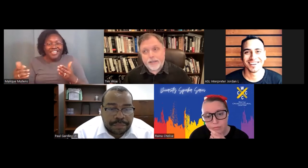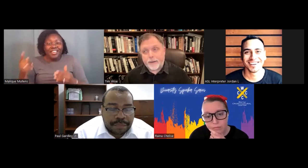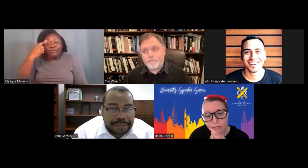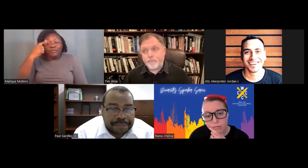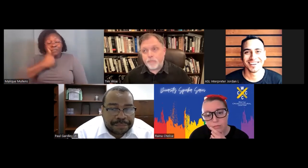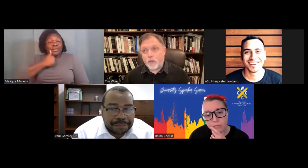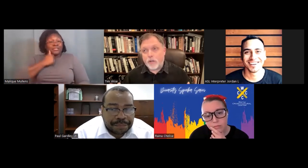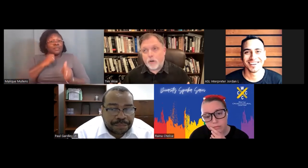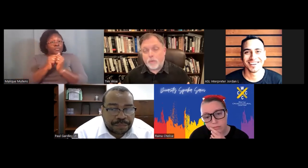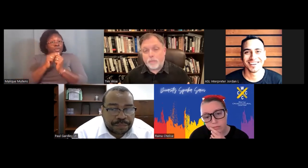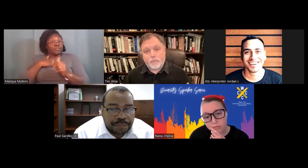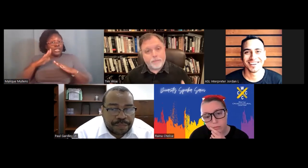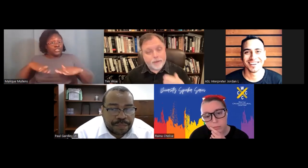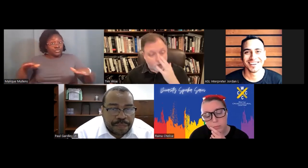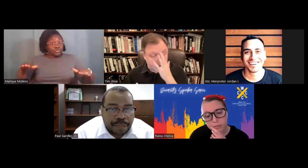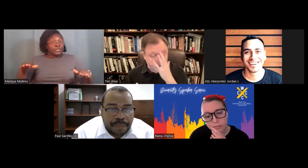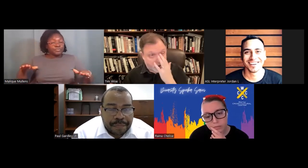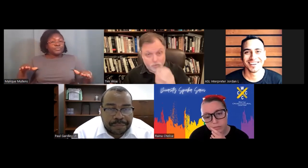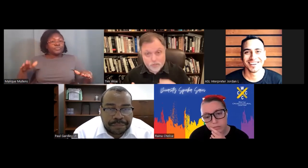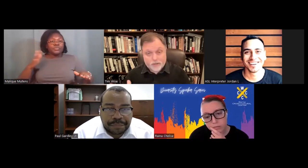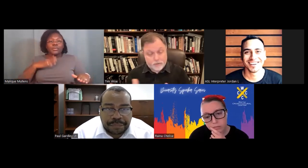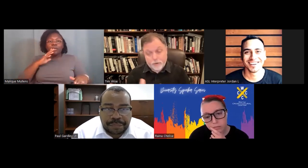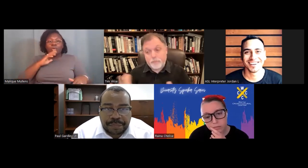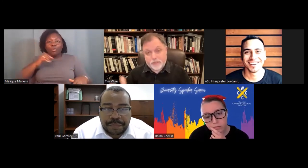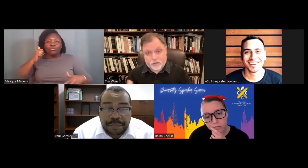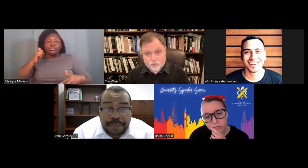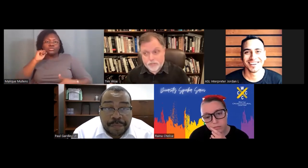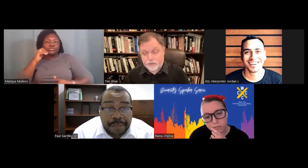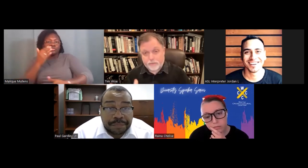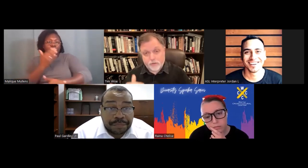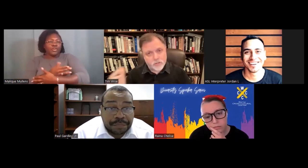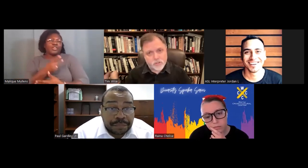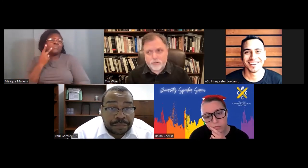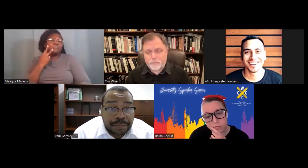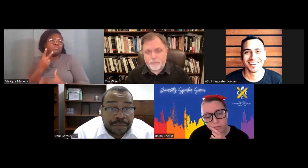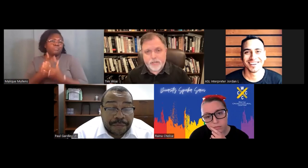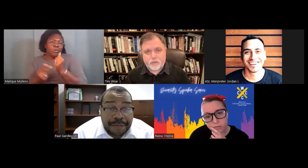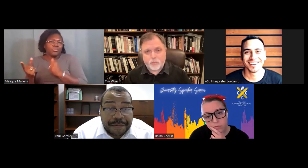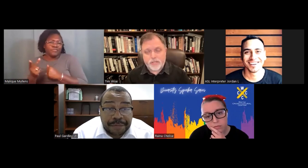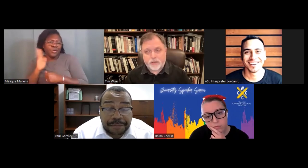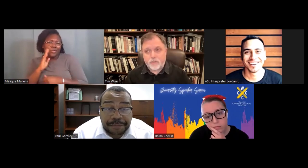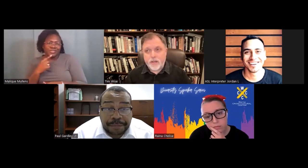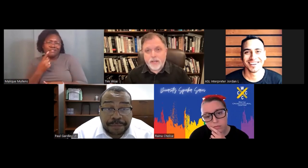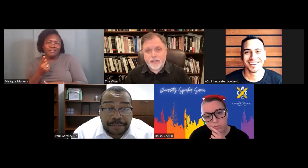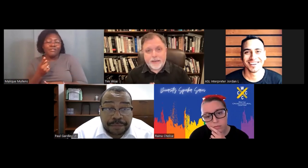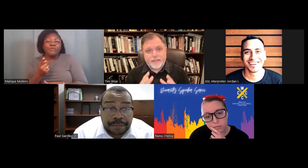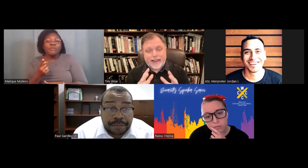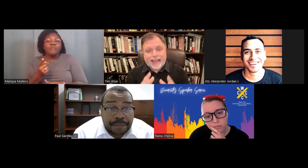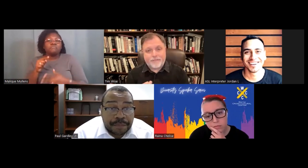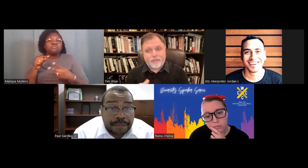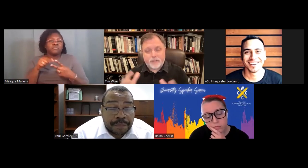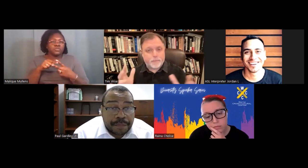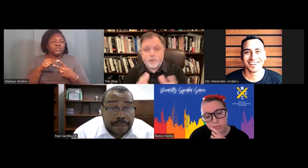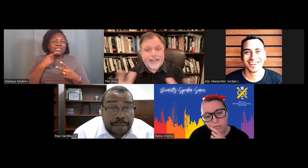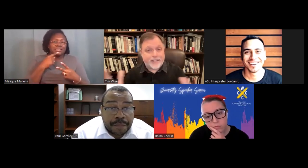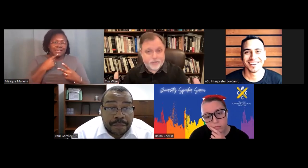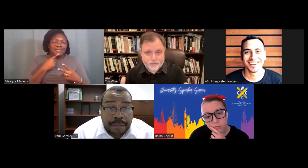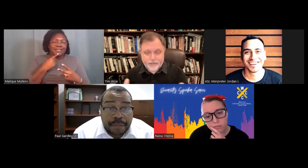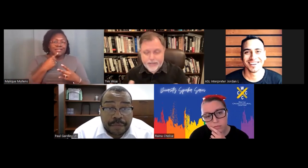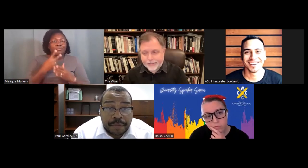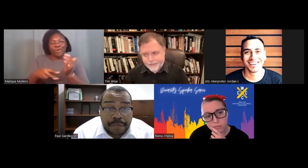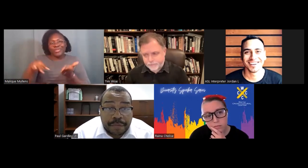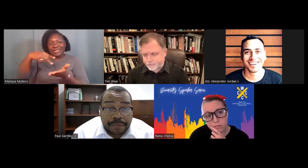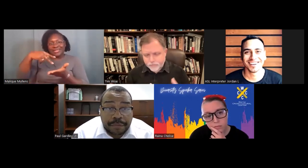kids, like, you know, my oldest daughter will tell you, both my daughters would say, but my oldest daughter in particular would tell you that having, they're both